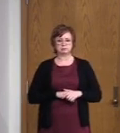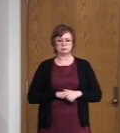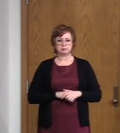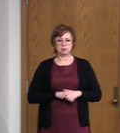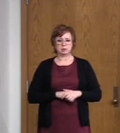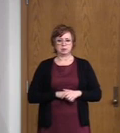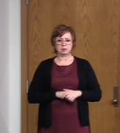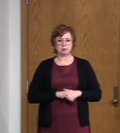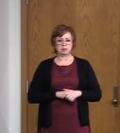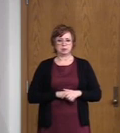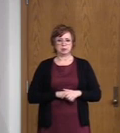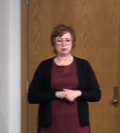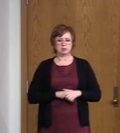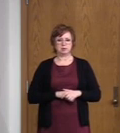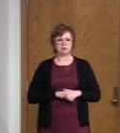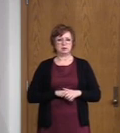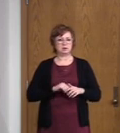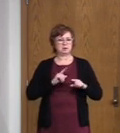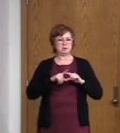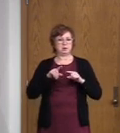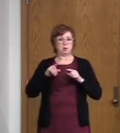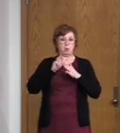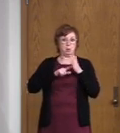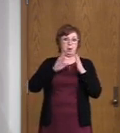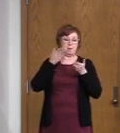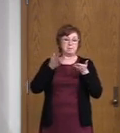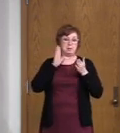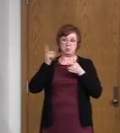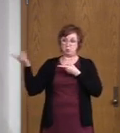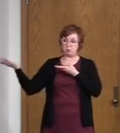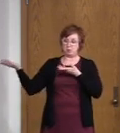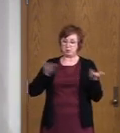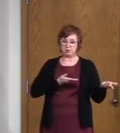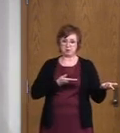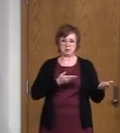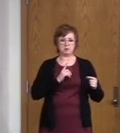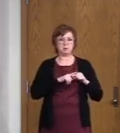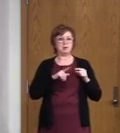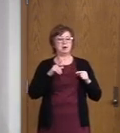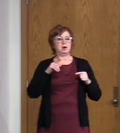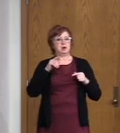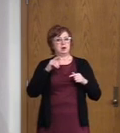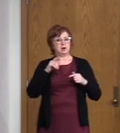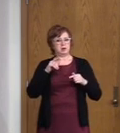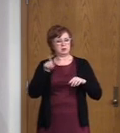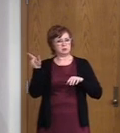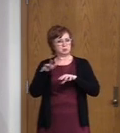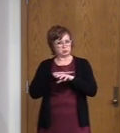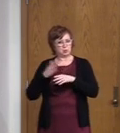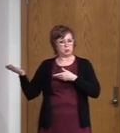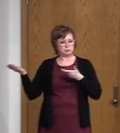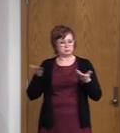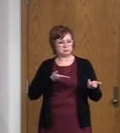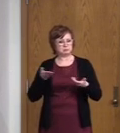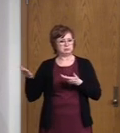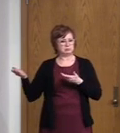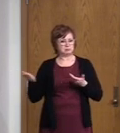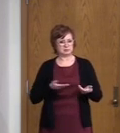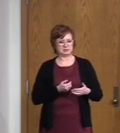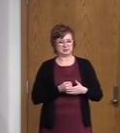that period of time. But under currently what's happening, obviously, I've heard you raise lots of concerns that we're not getting what we need, and there's only